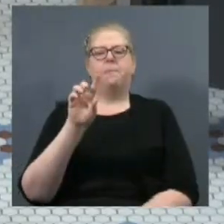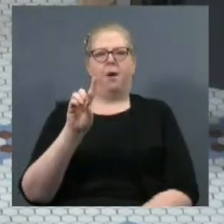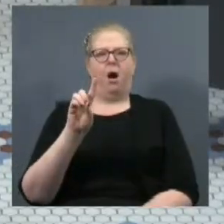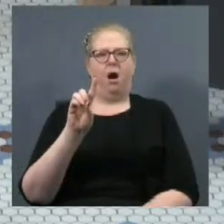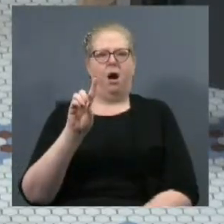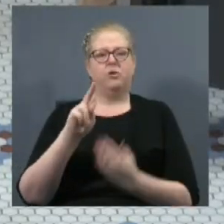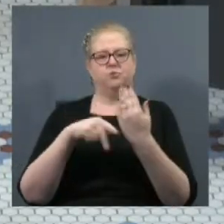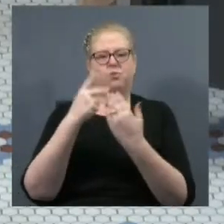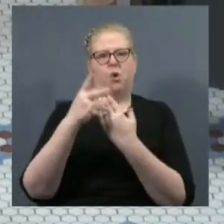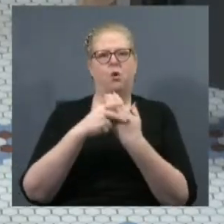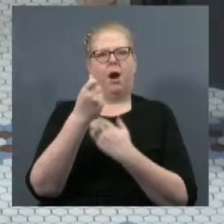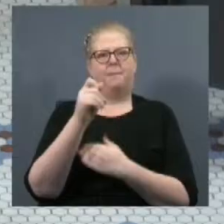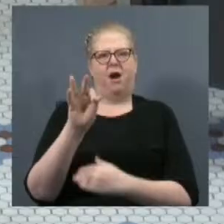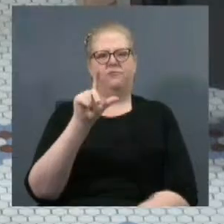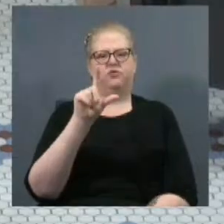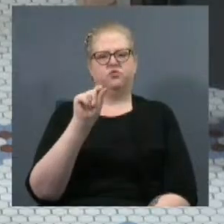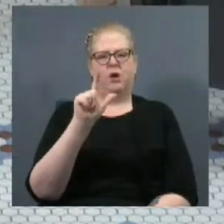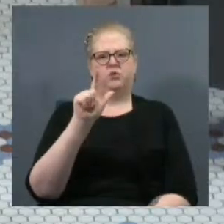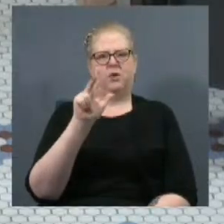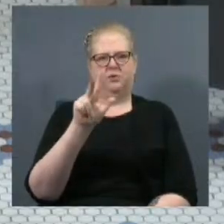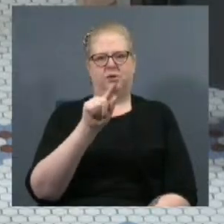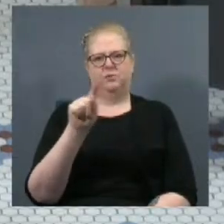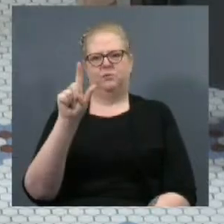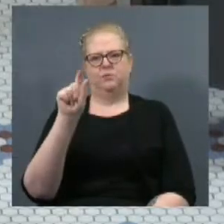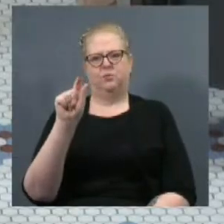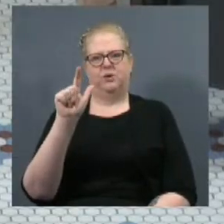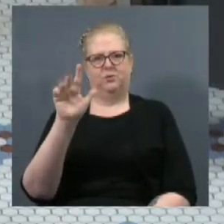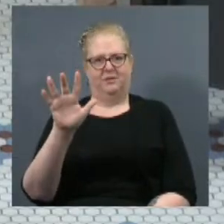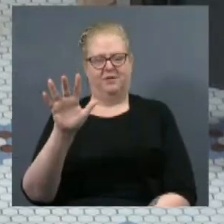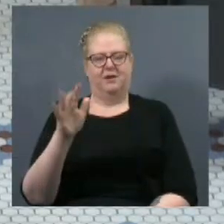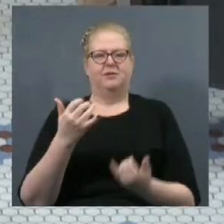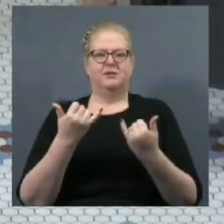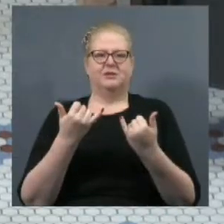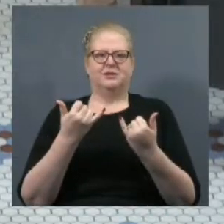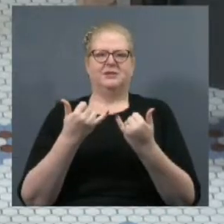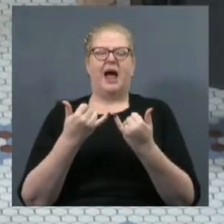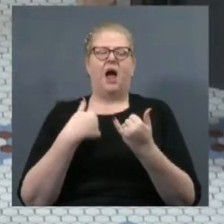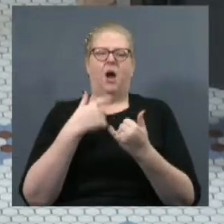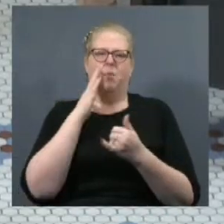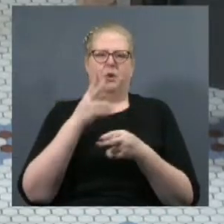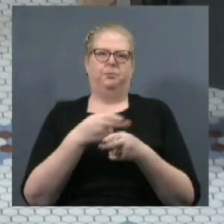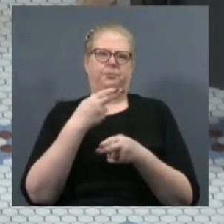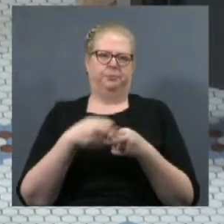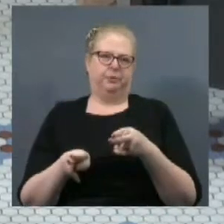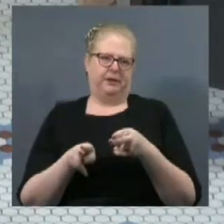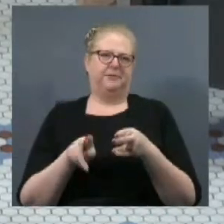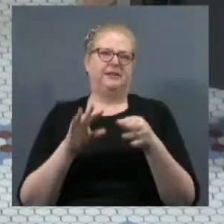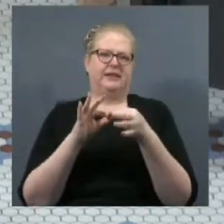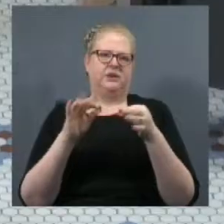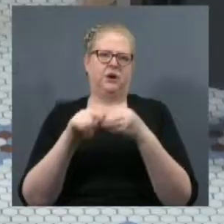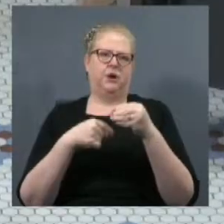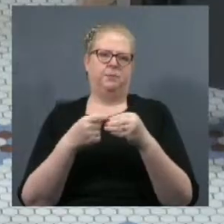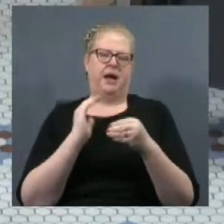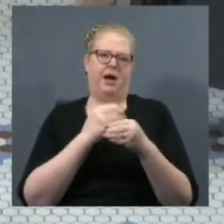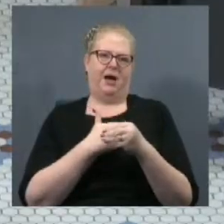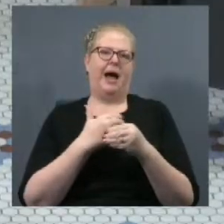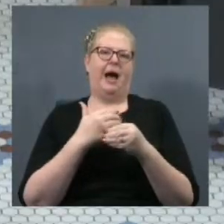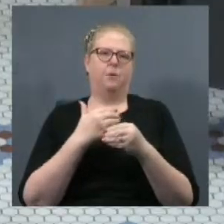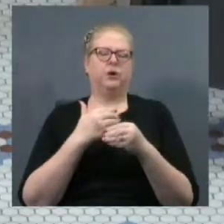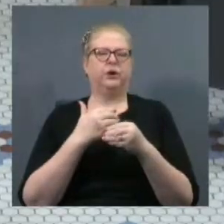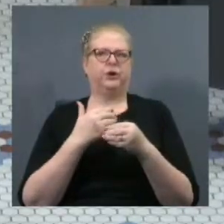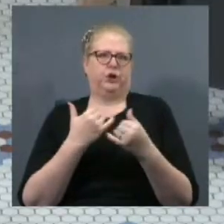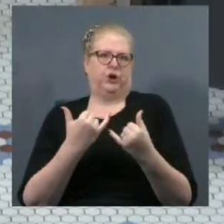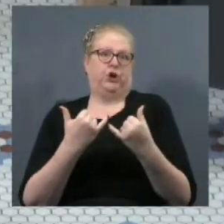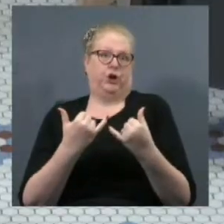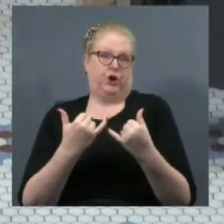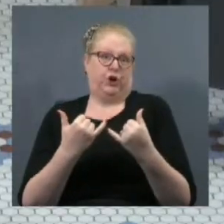part of this presentation, I'd like to go over briefly our current status of our resurfacing program.